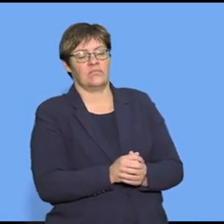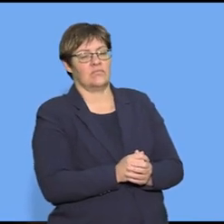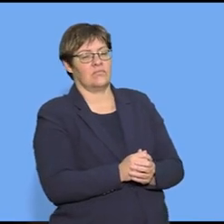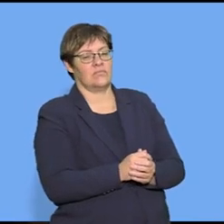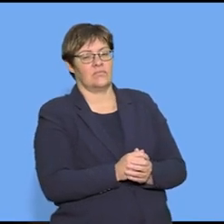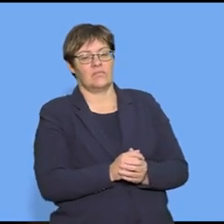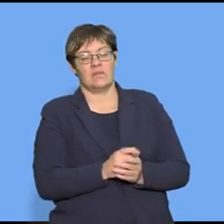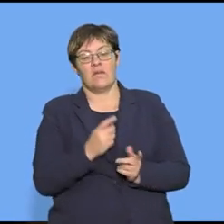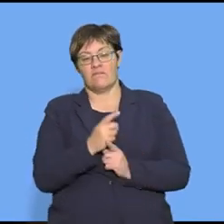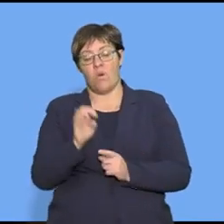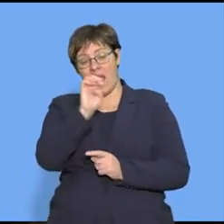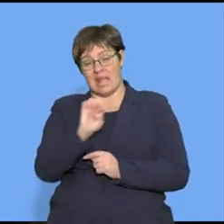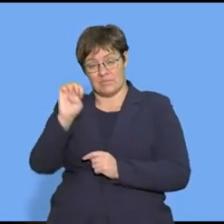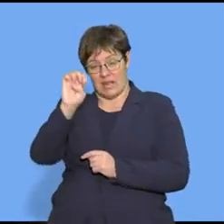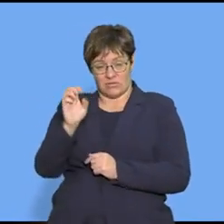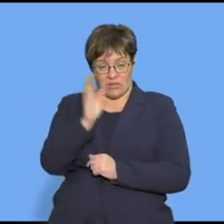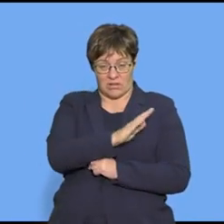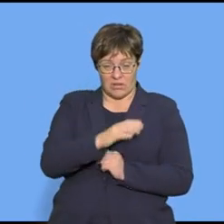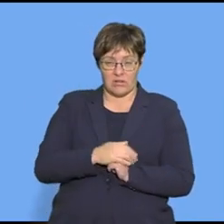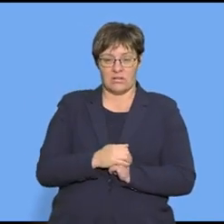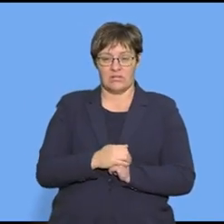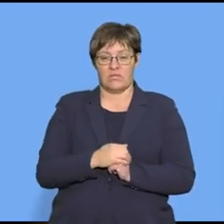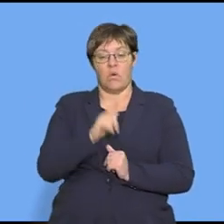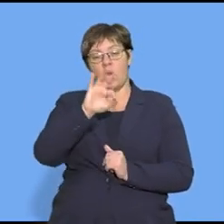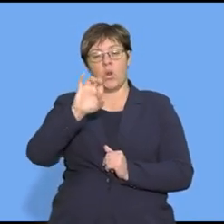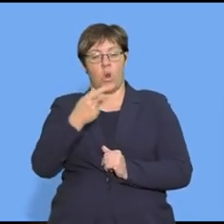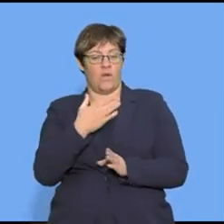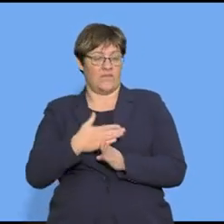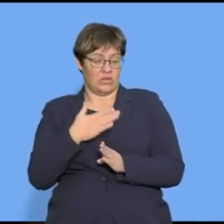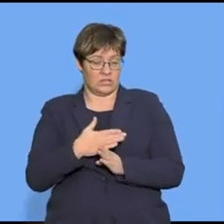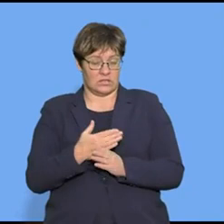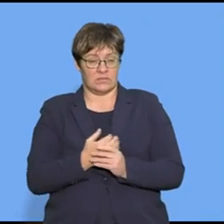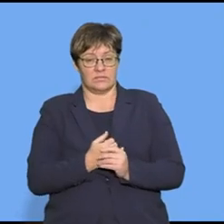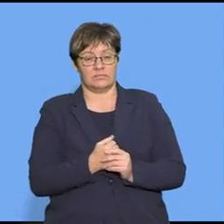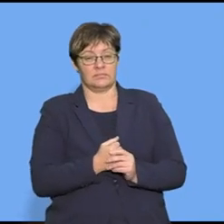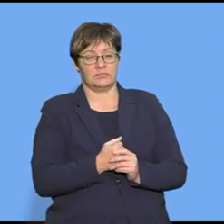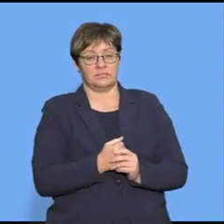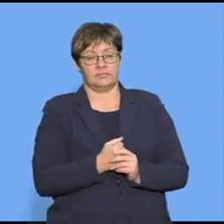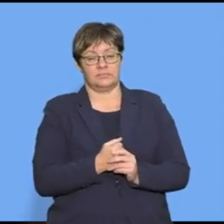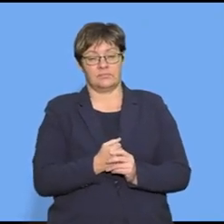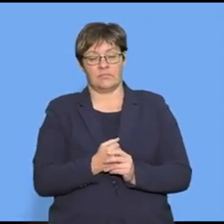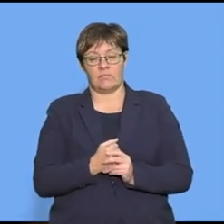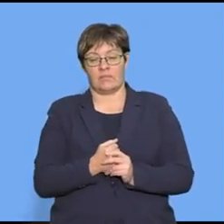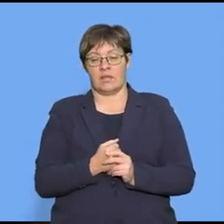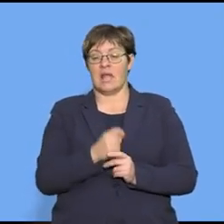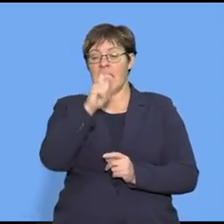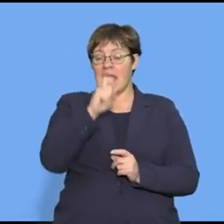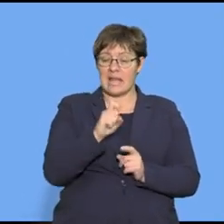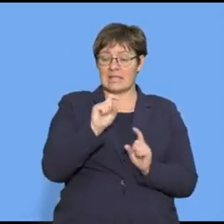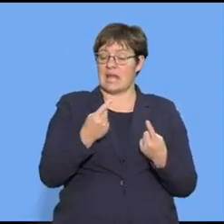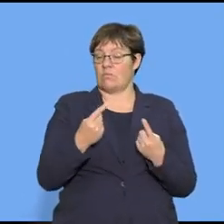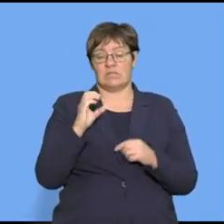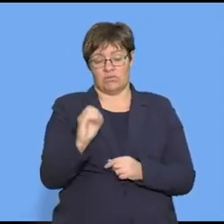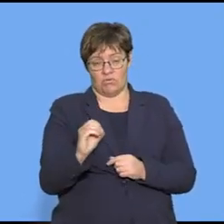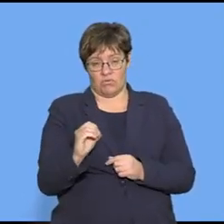then for the exponential, just remember, or the logarithmic function, x cannot be